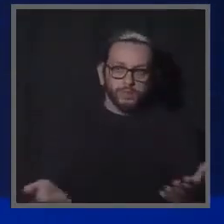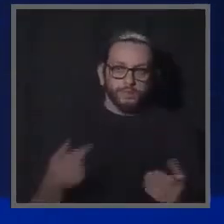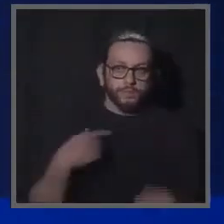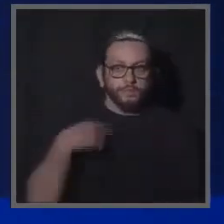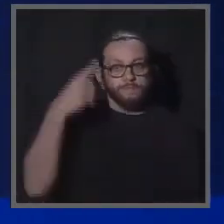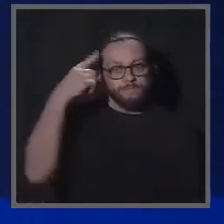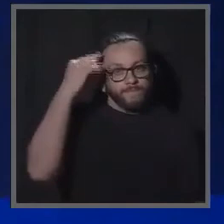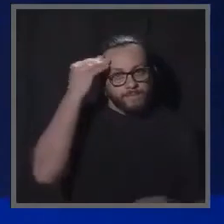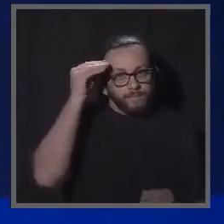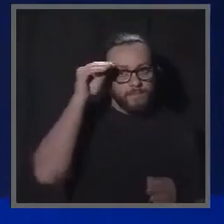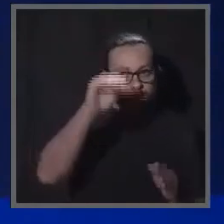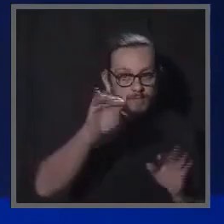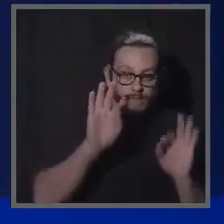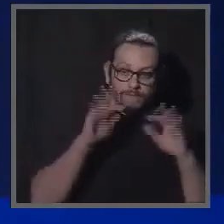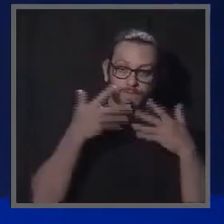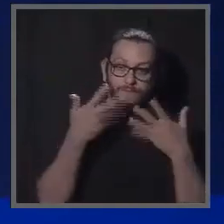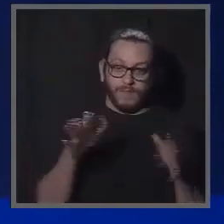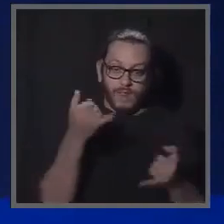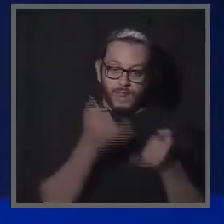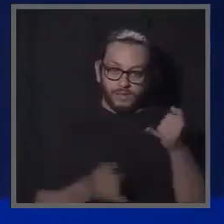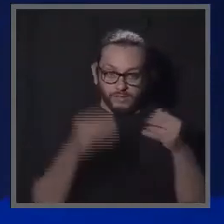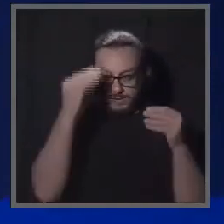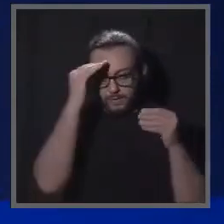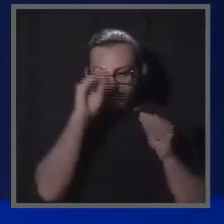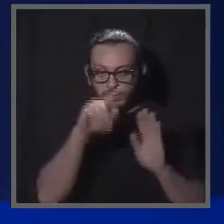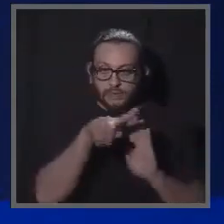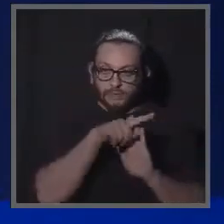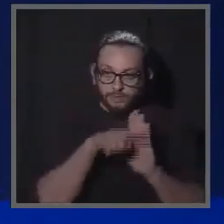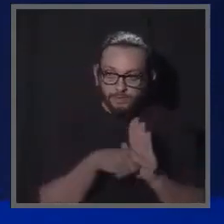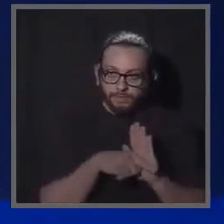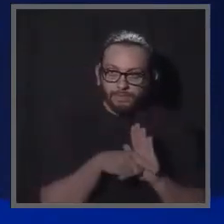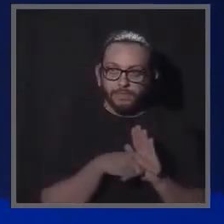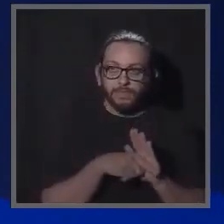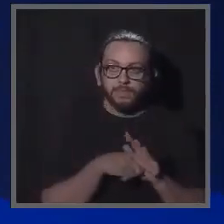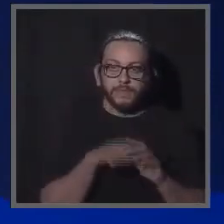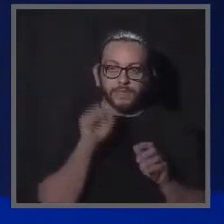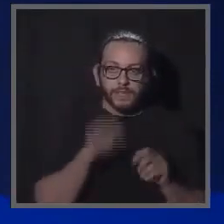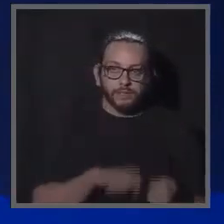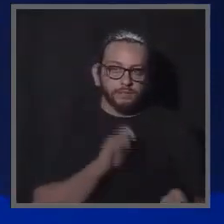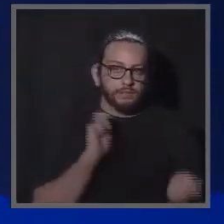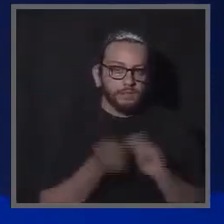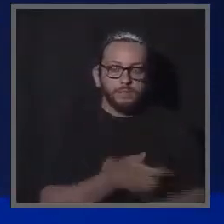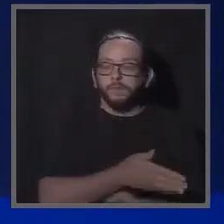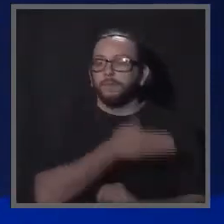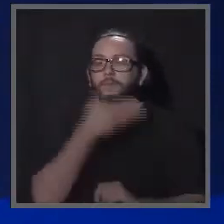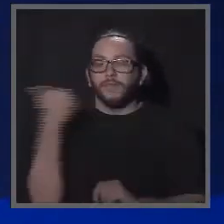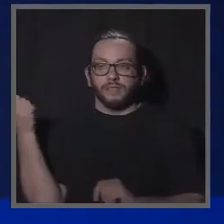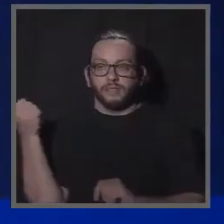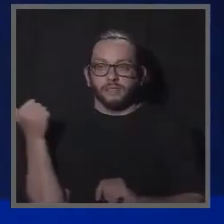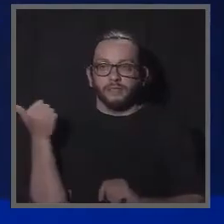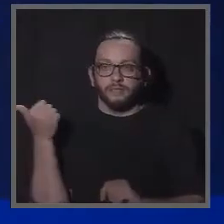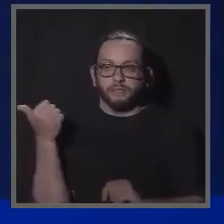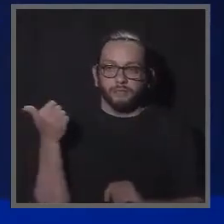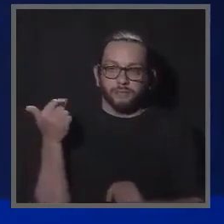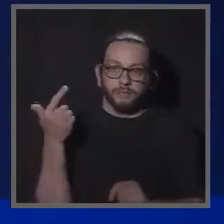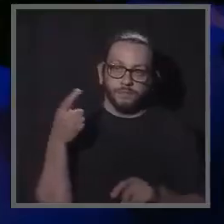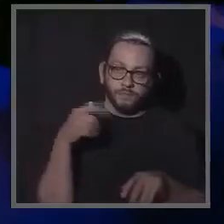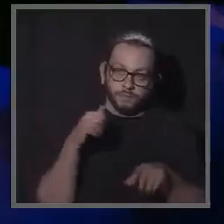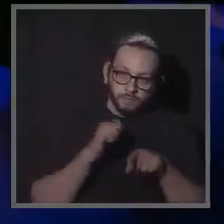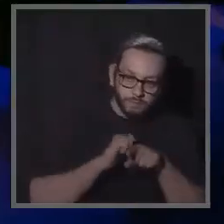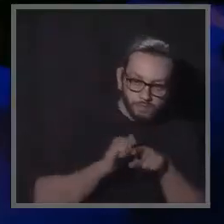would definitely be to improve in the training for this new model, because